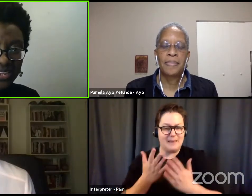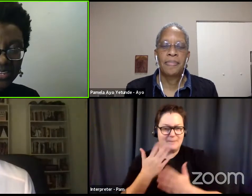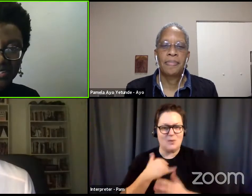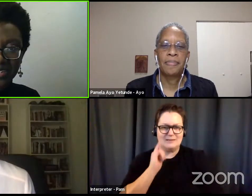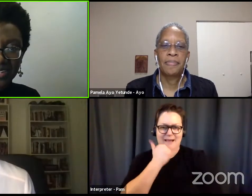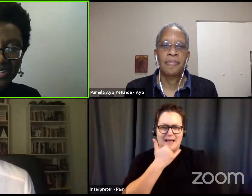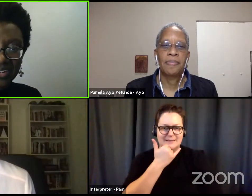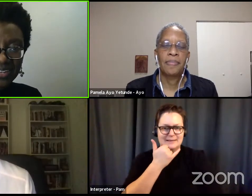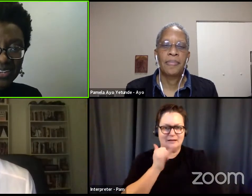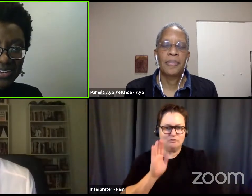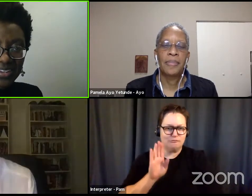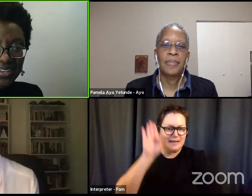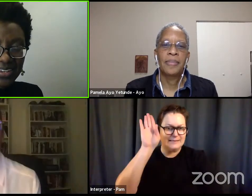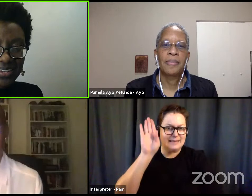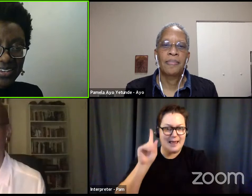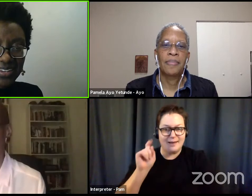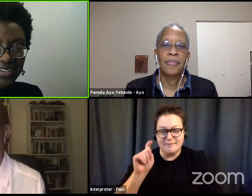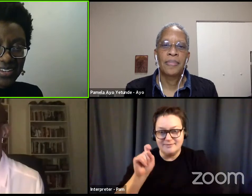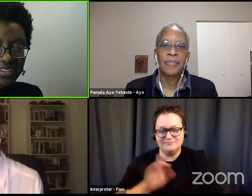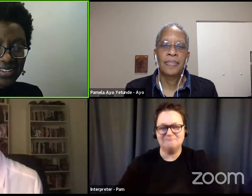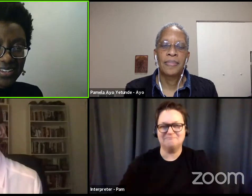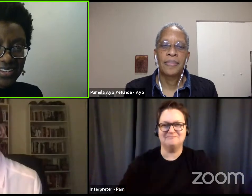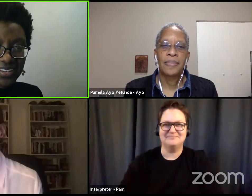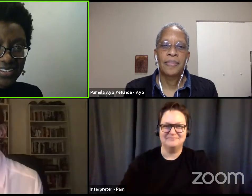raised hand.